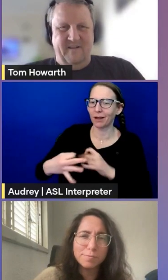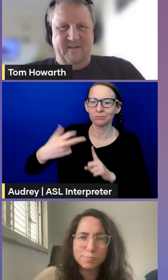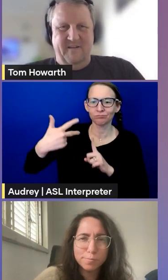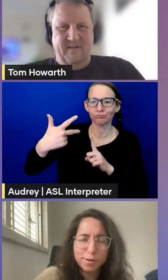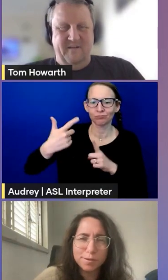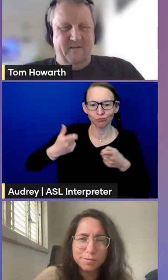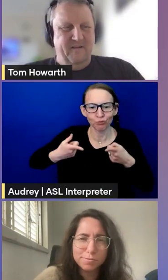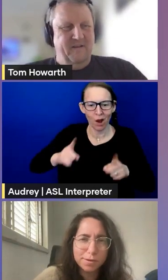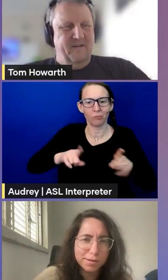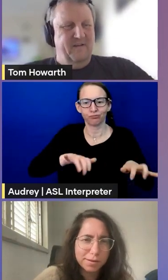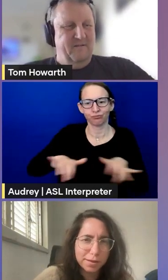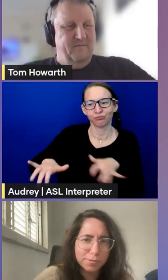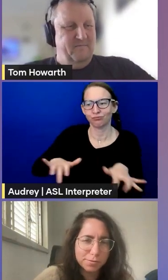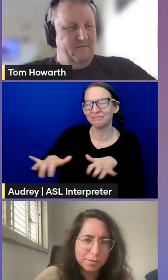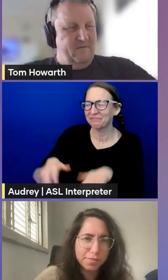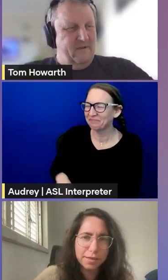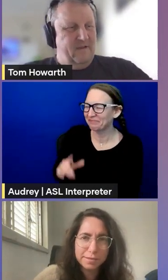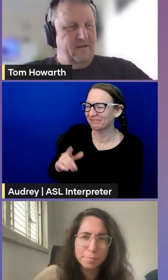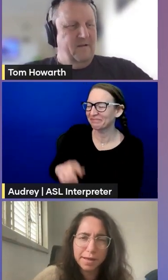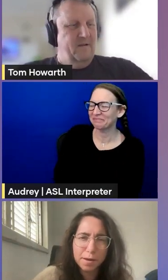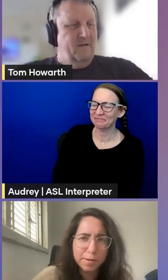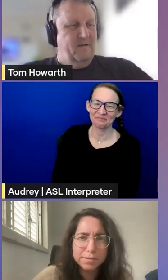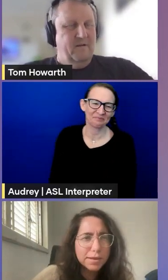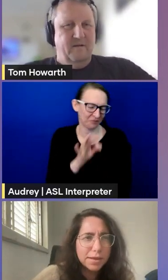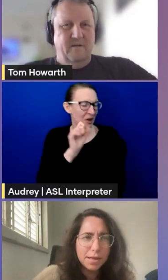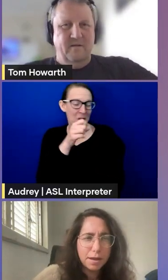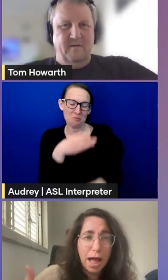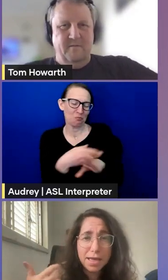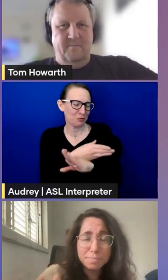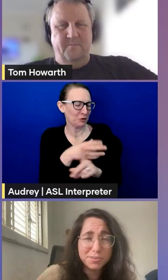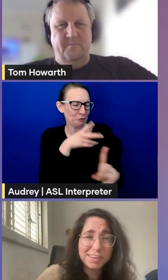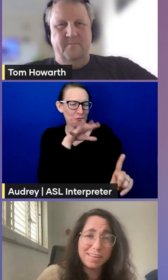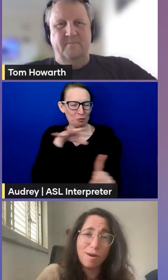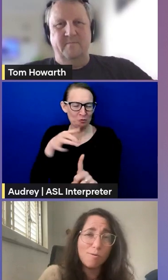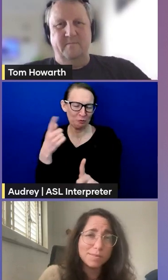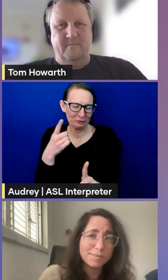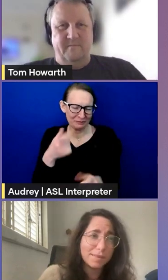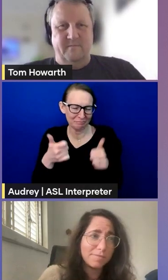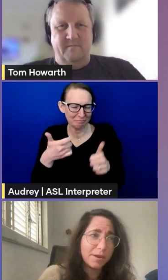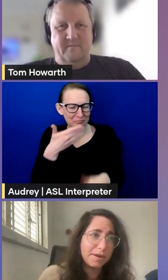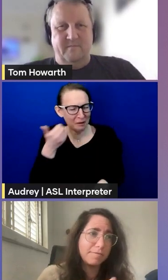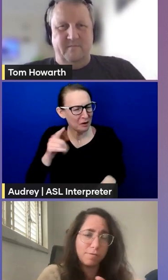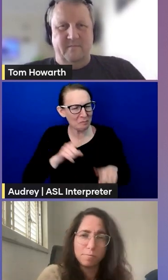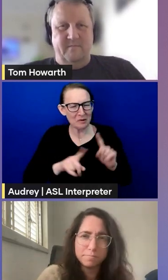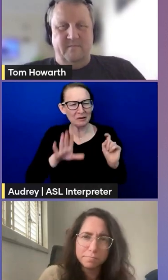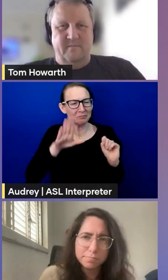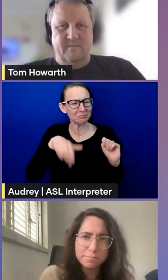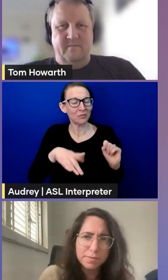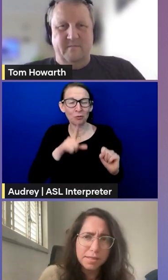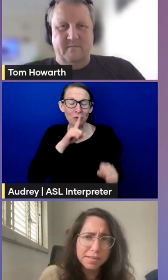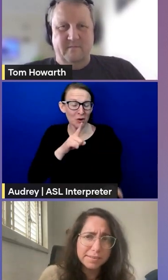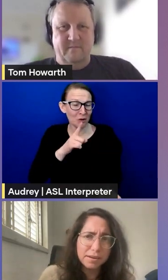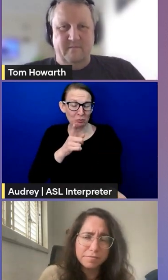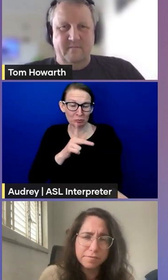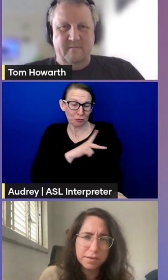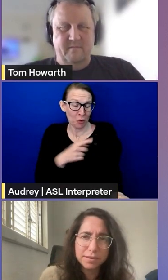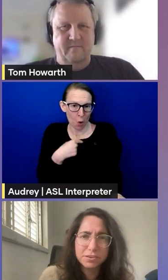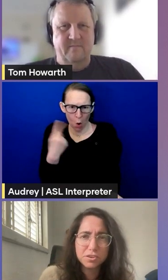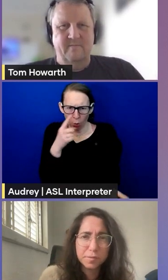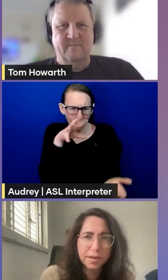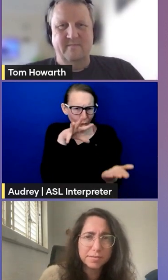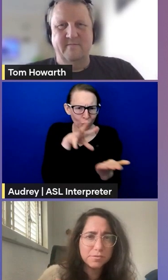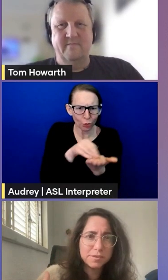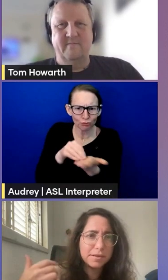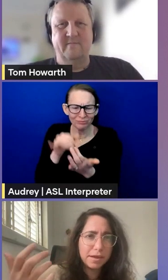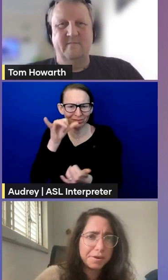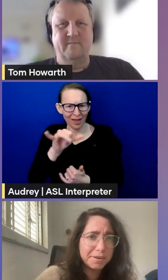of the demo would be also a good thing as a backup. But I personally always even learn from these kind of